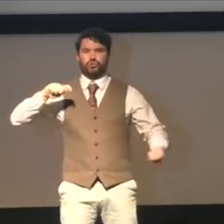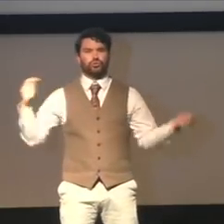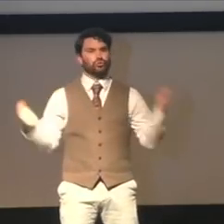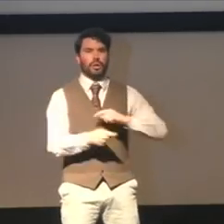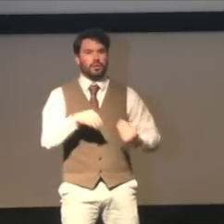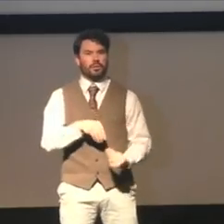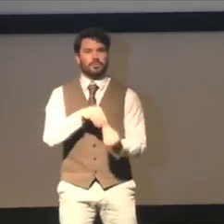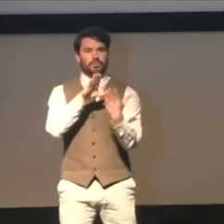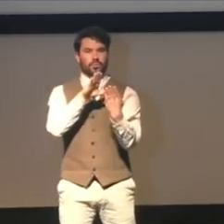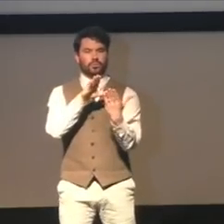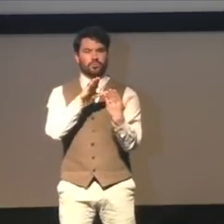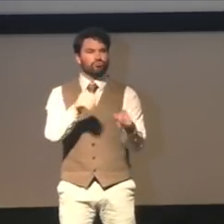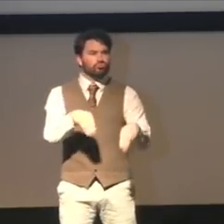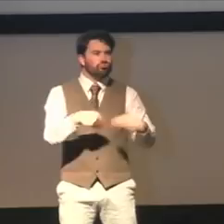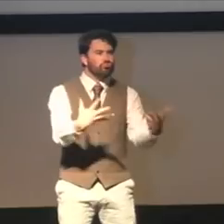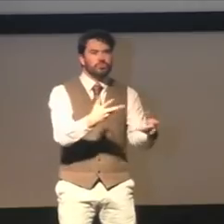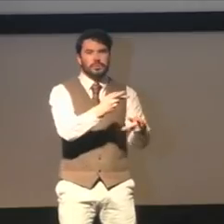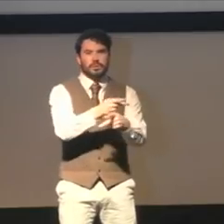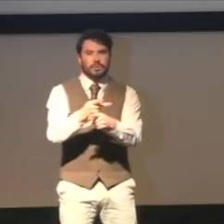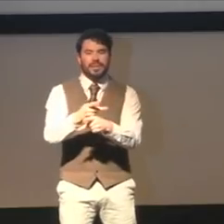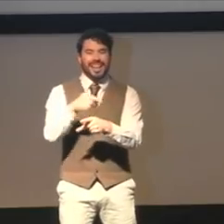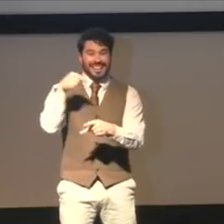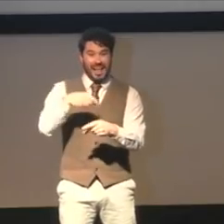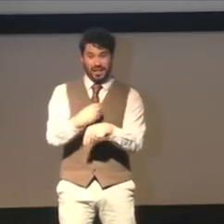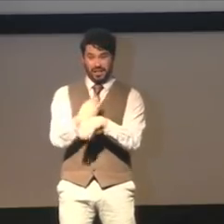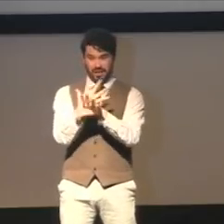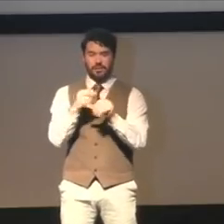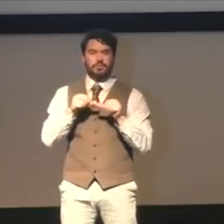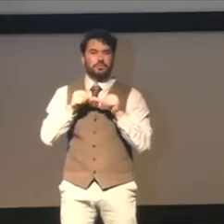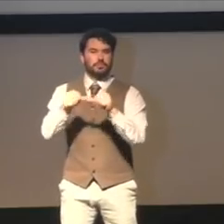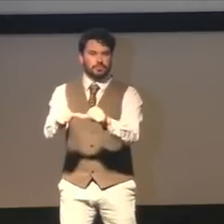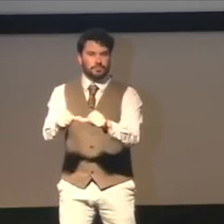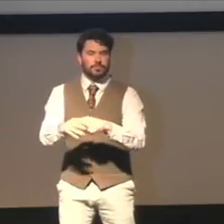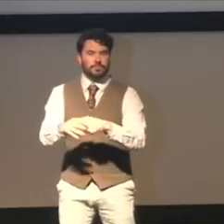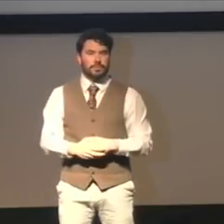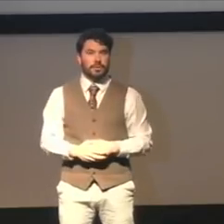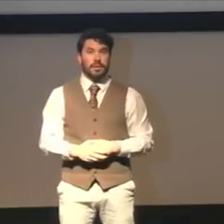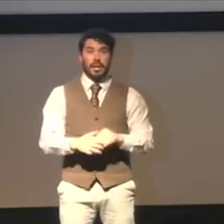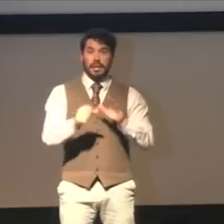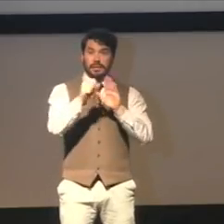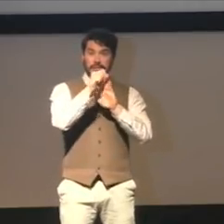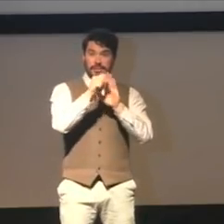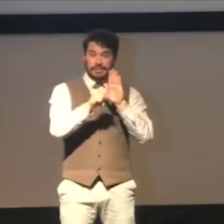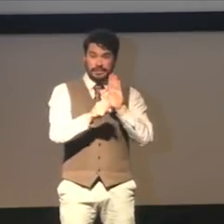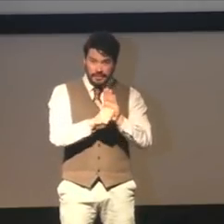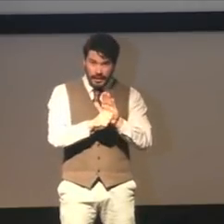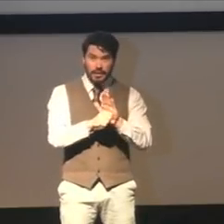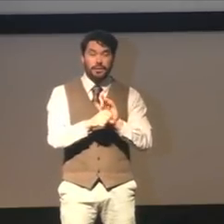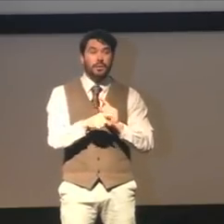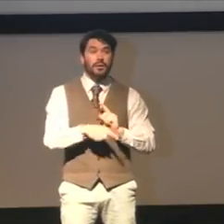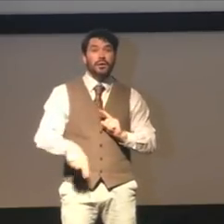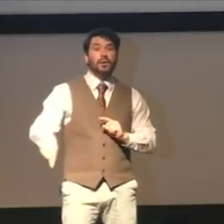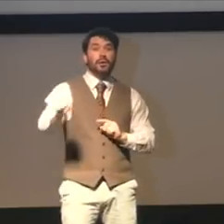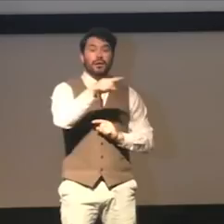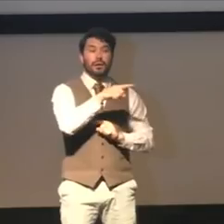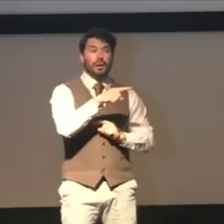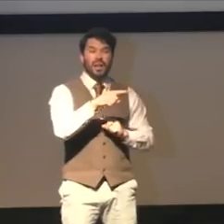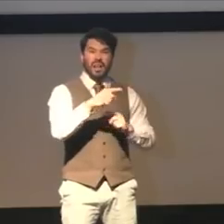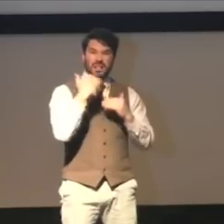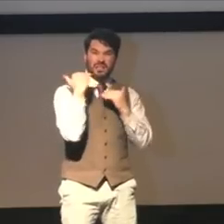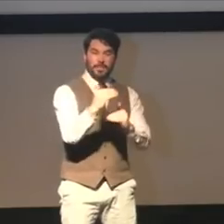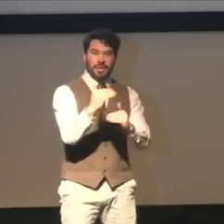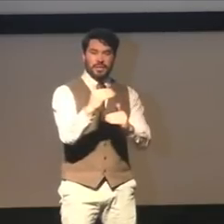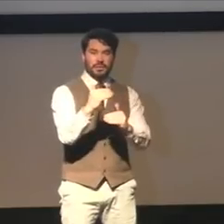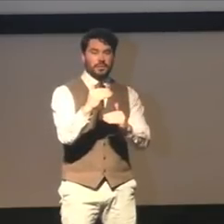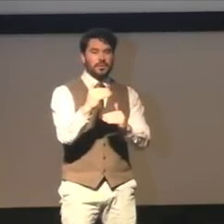will continue. There's also been a lift on the statewide boundaries, and so it's likely that we'll see, this not